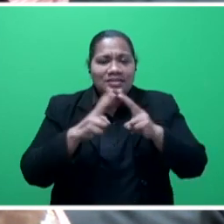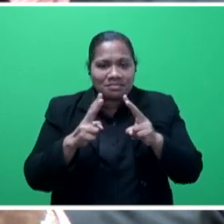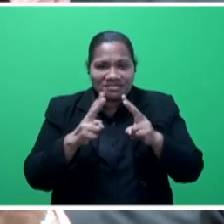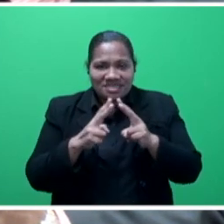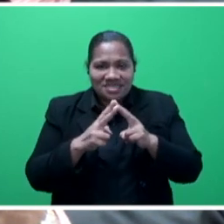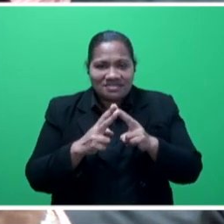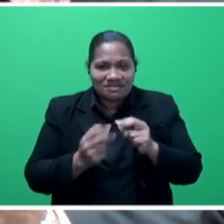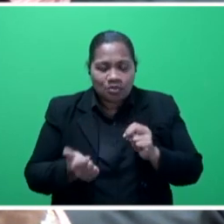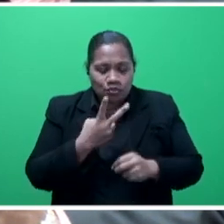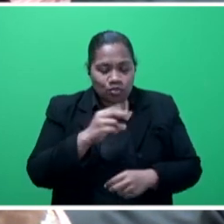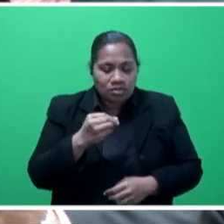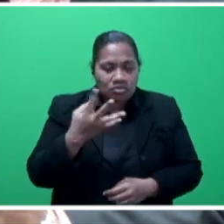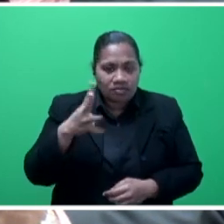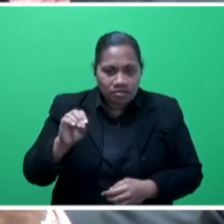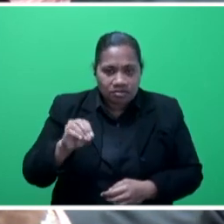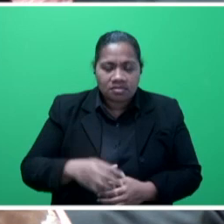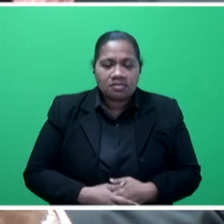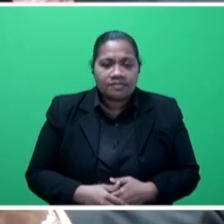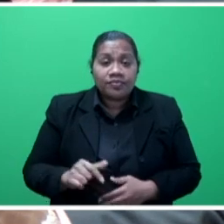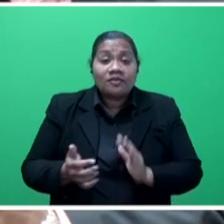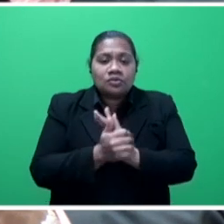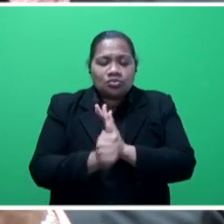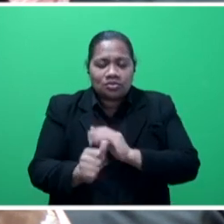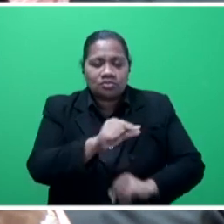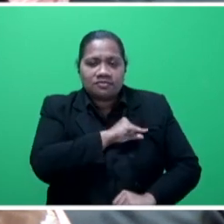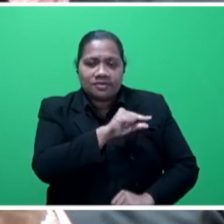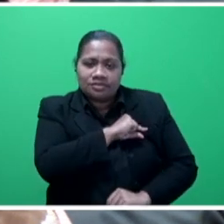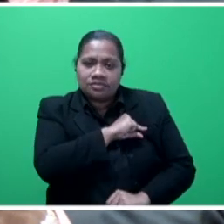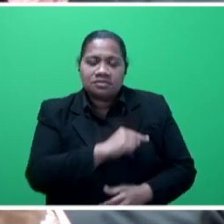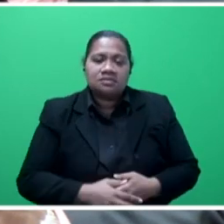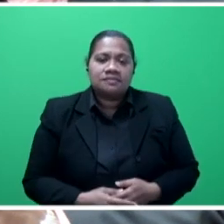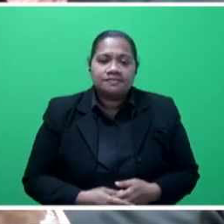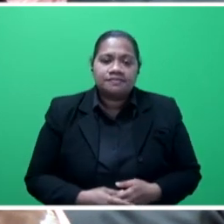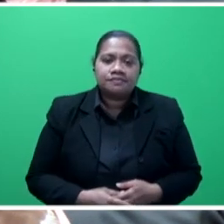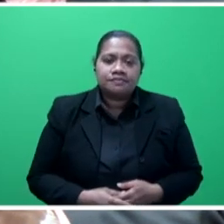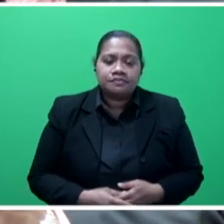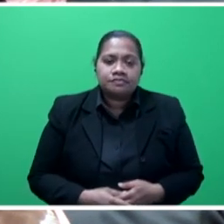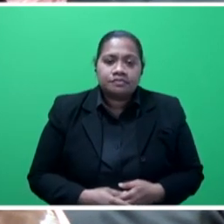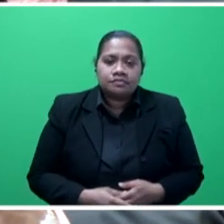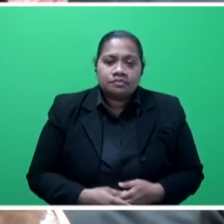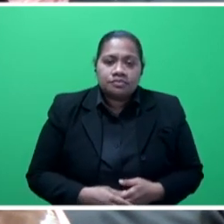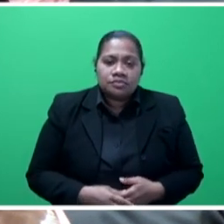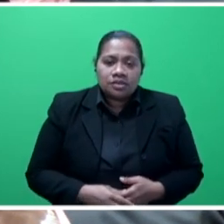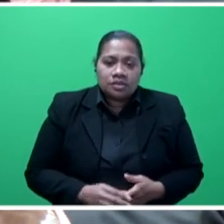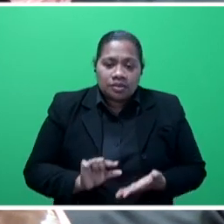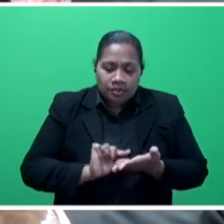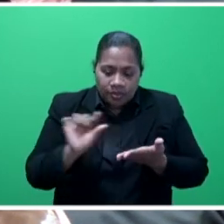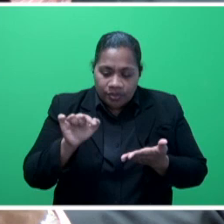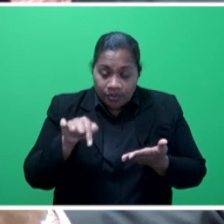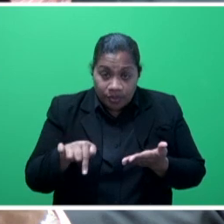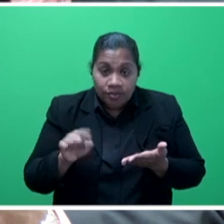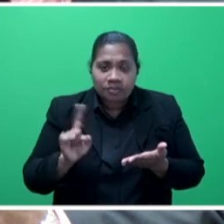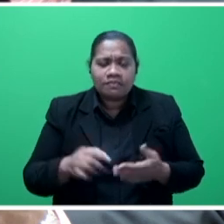includes overseas scholarship for skills qualification. This allocation is our commitment to empowering Fijians